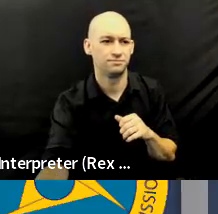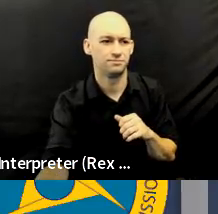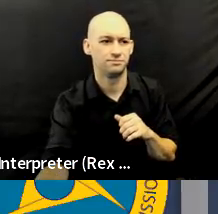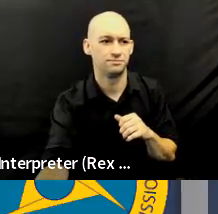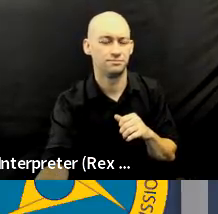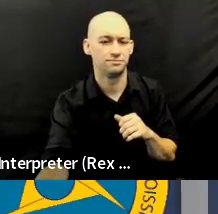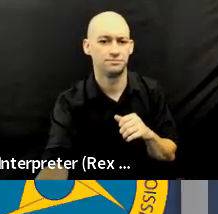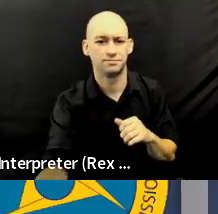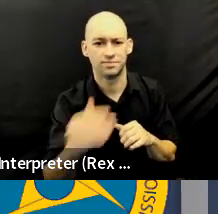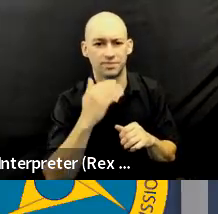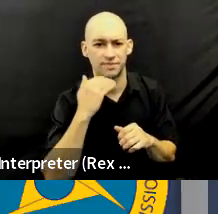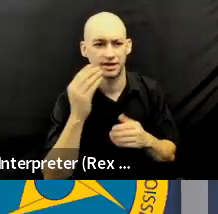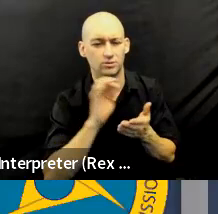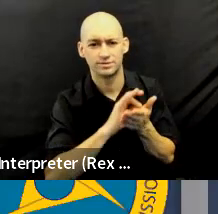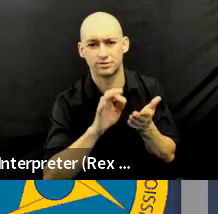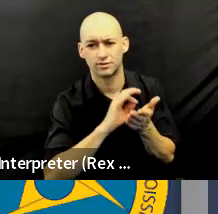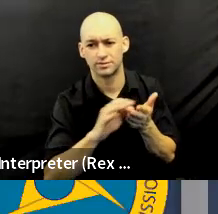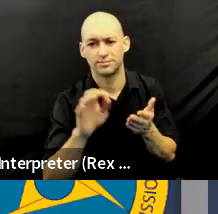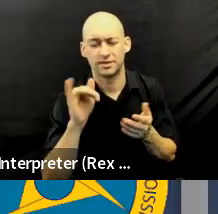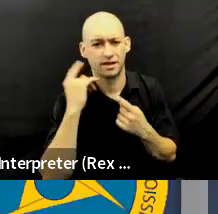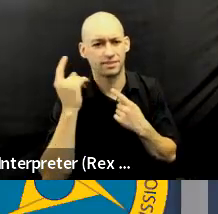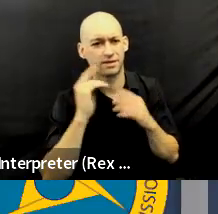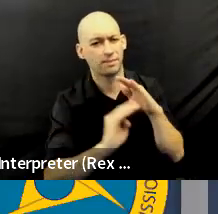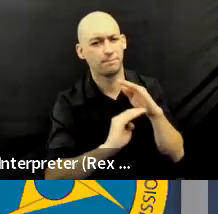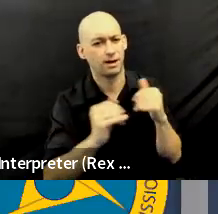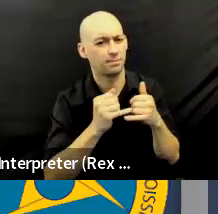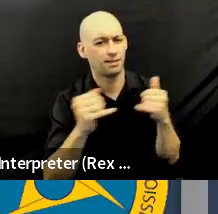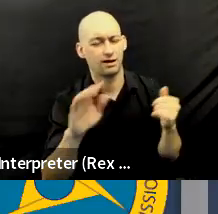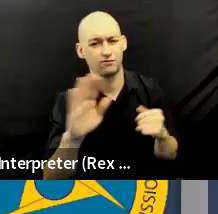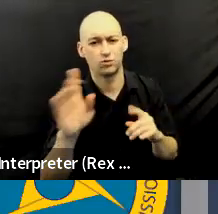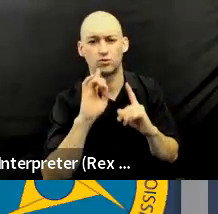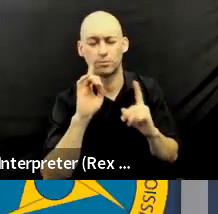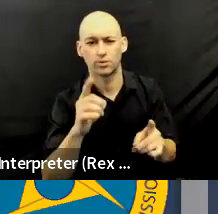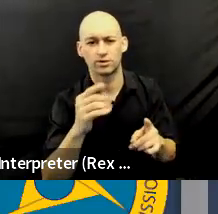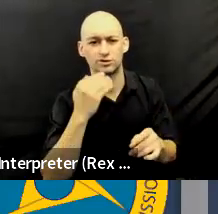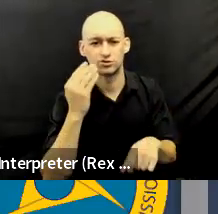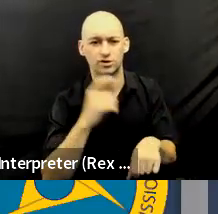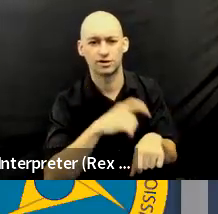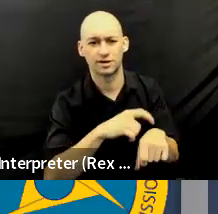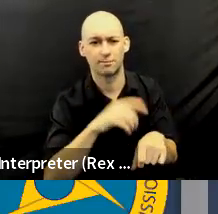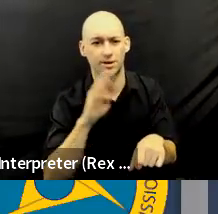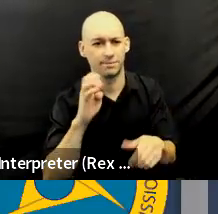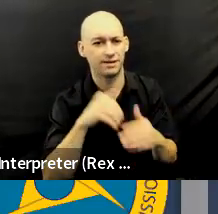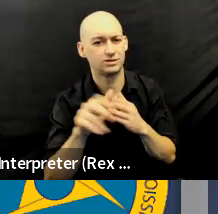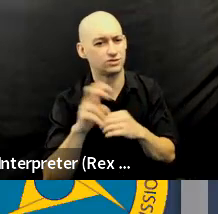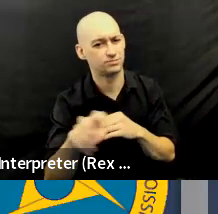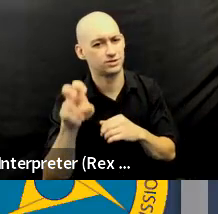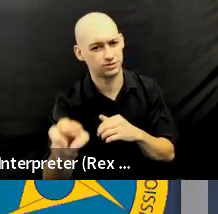Thank you, Secretary. I think the bottom line of your report is it's a good time to be in transportation,